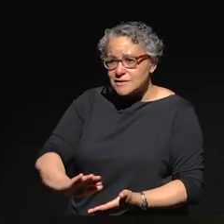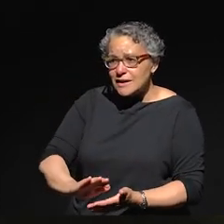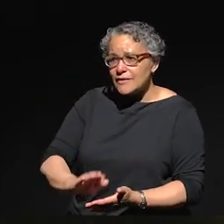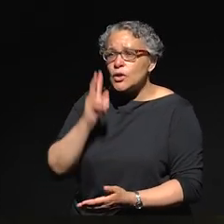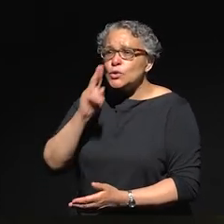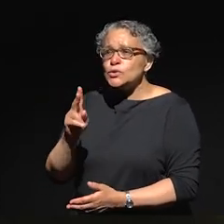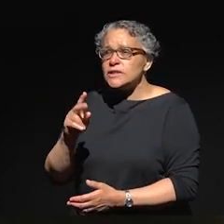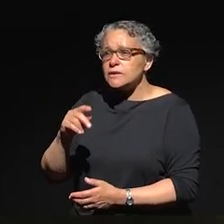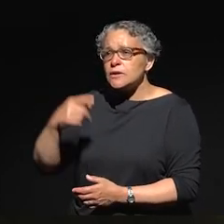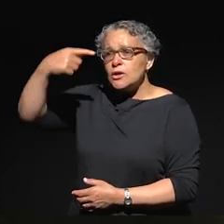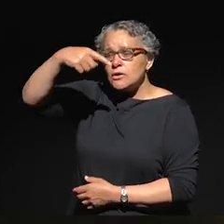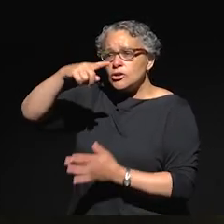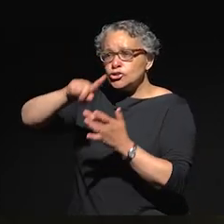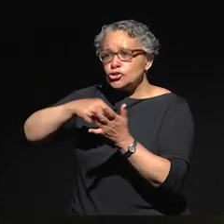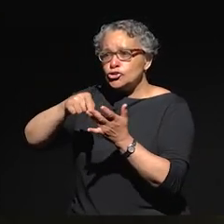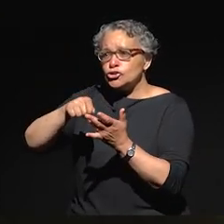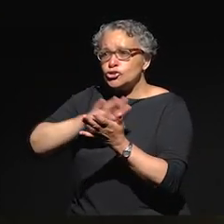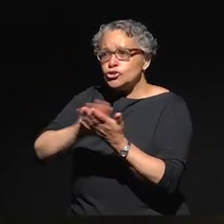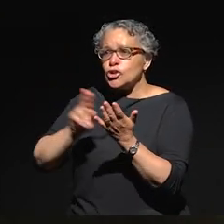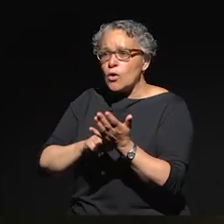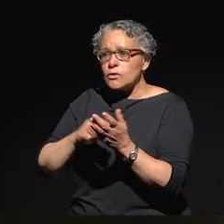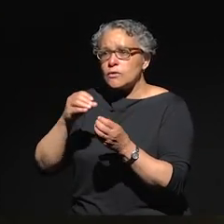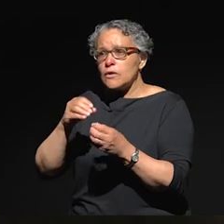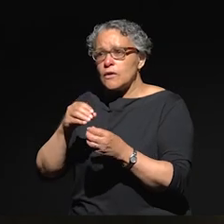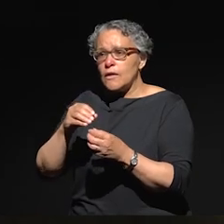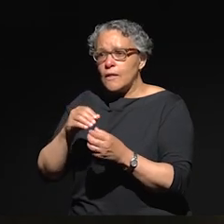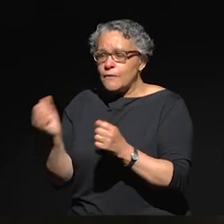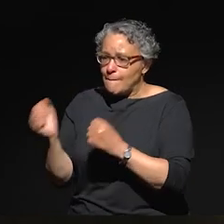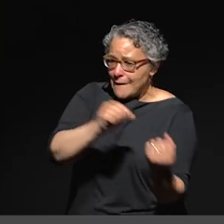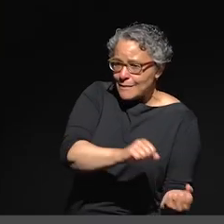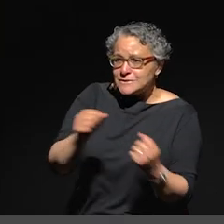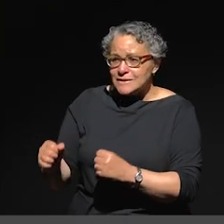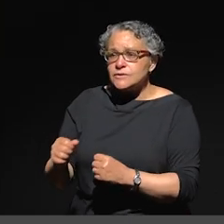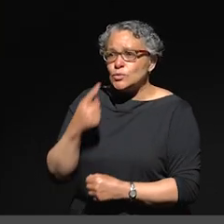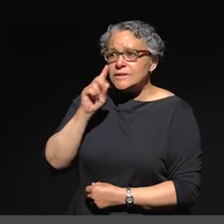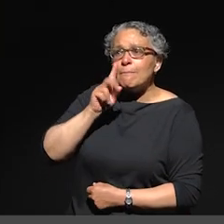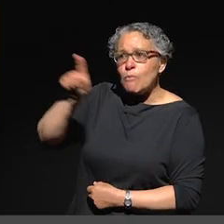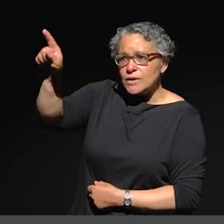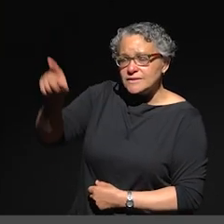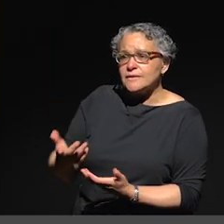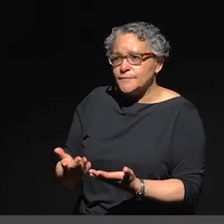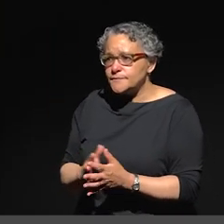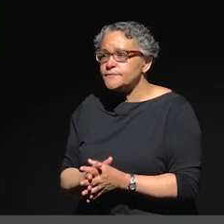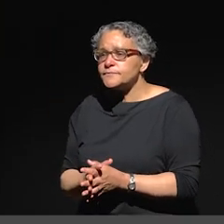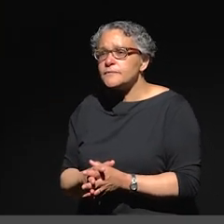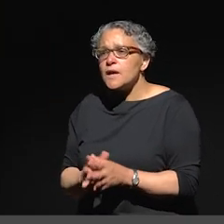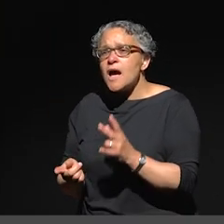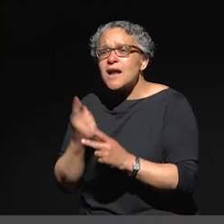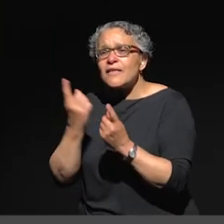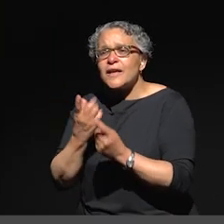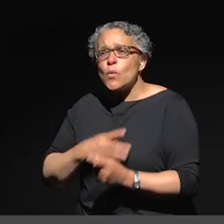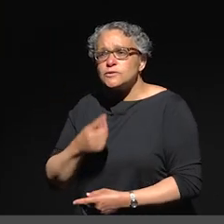Baptist here preaching and pointing upwards to himself up here in the larger. Another point I want to make about